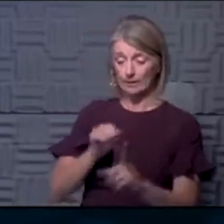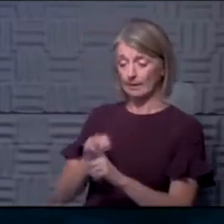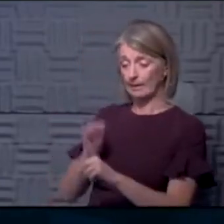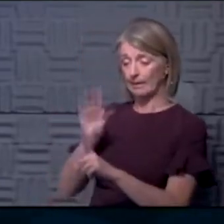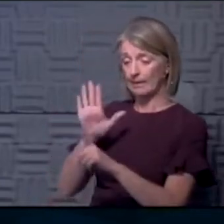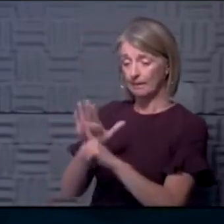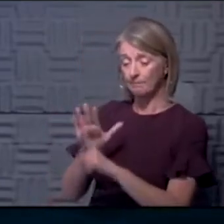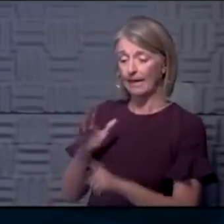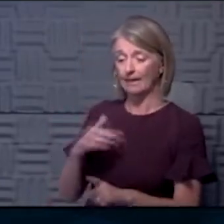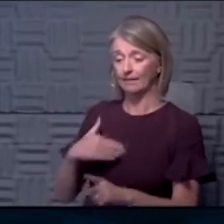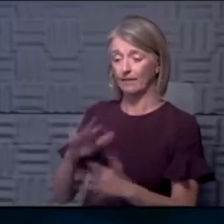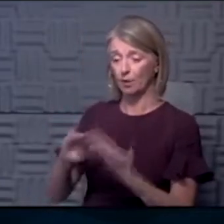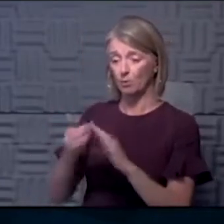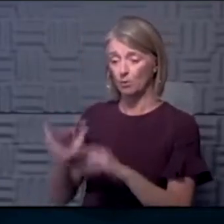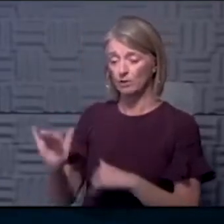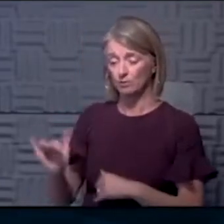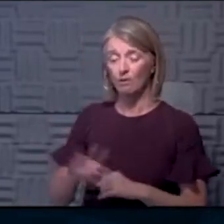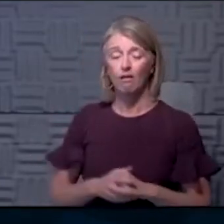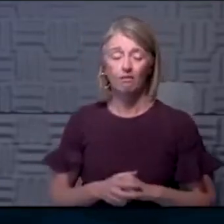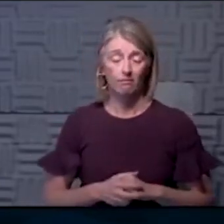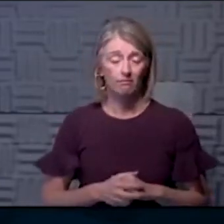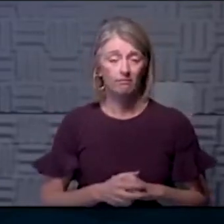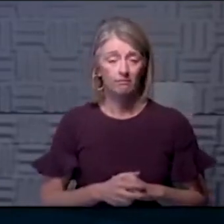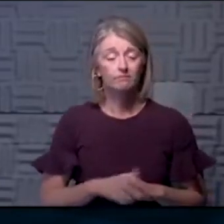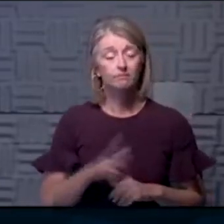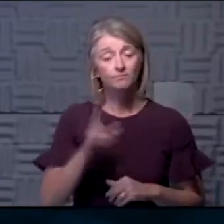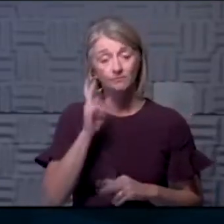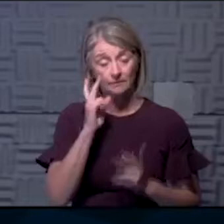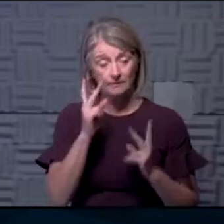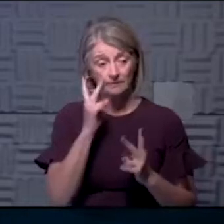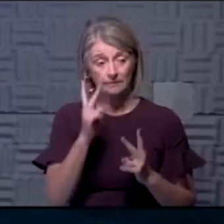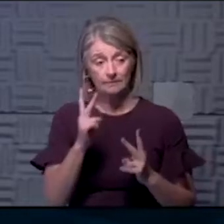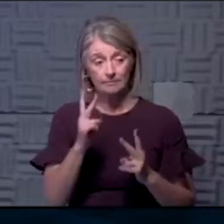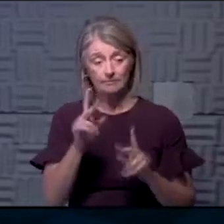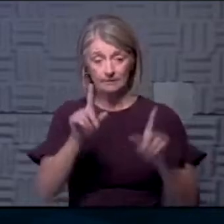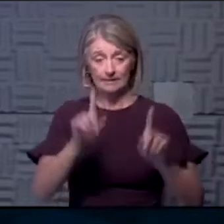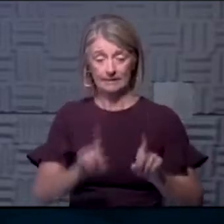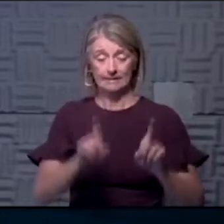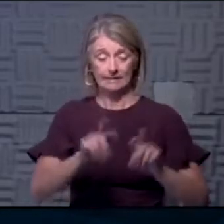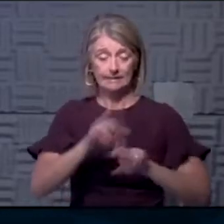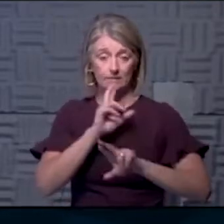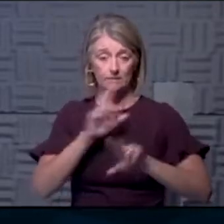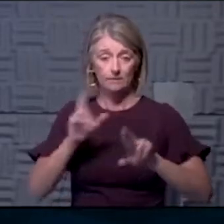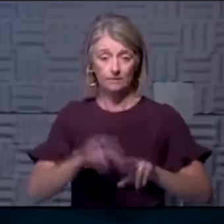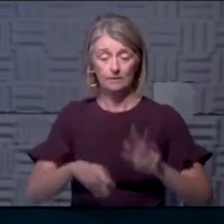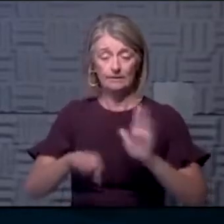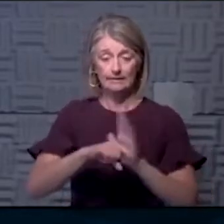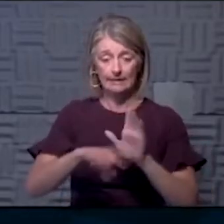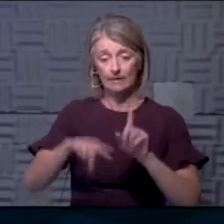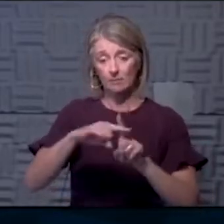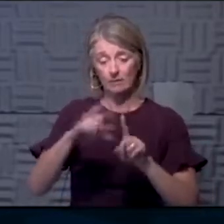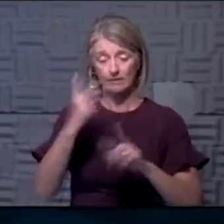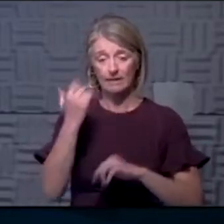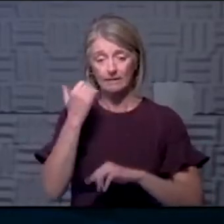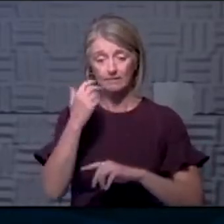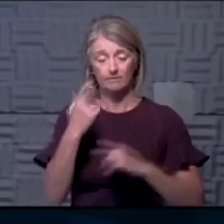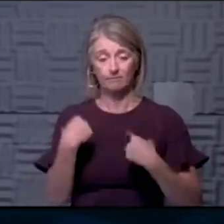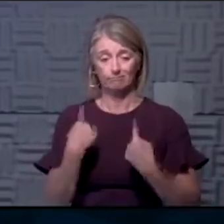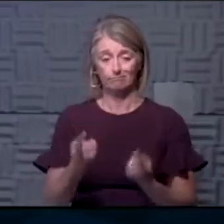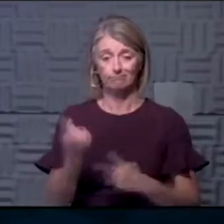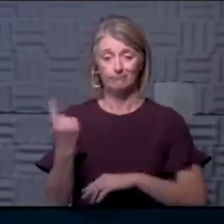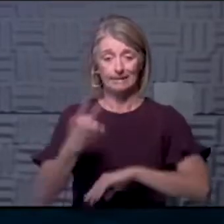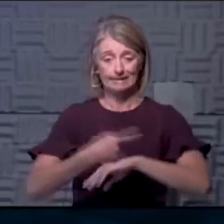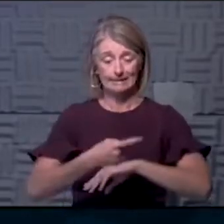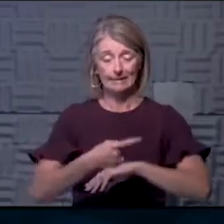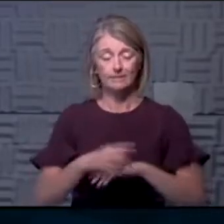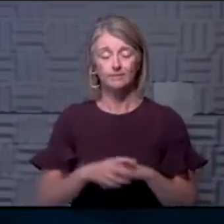Lawrence and Douglas County community as well. Also, you'll see there the testing results, both negative and positive by date. And